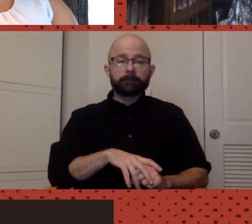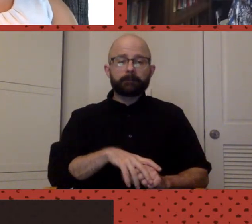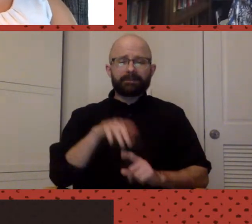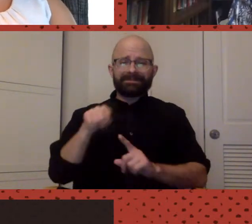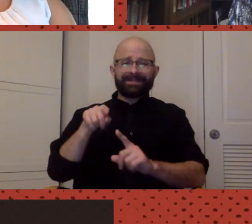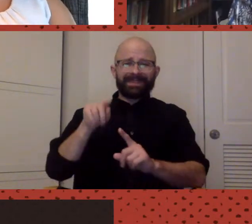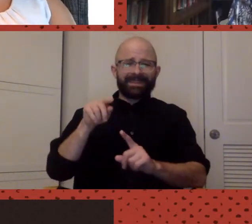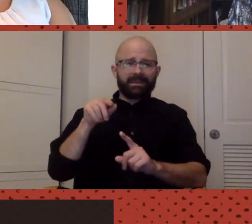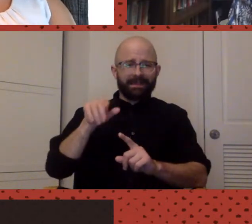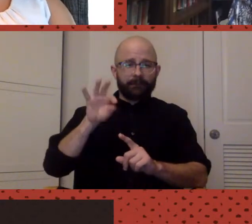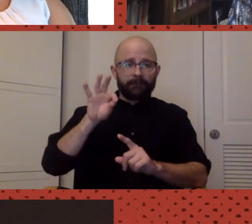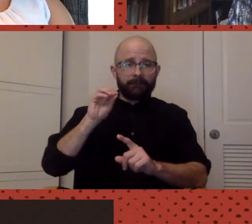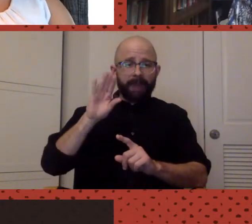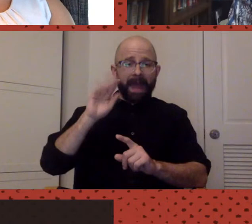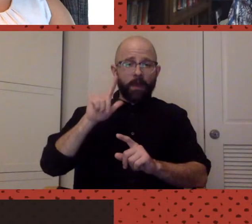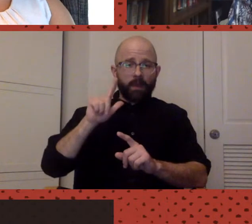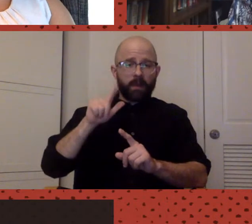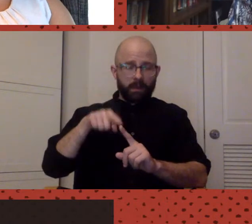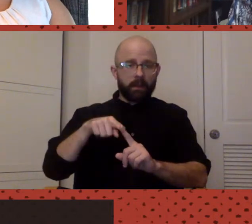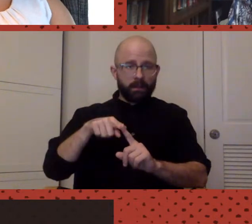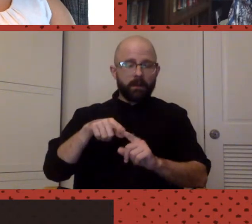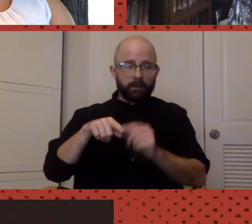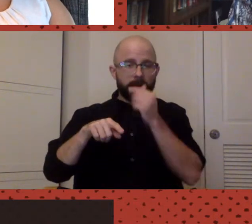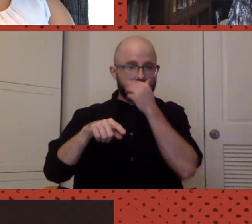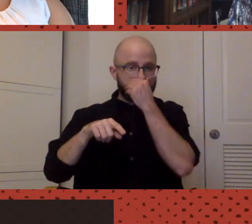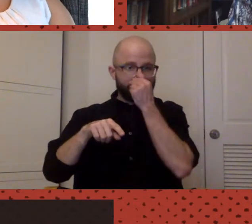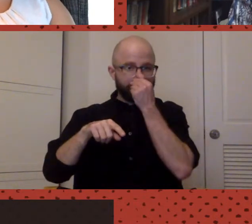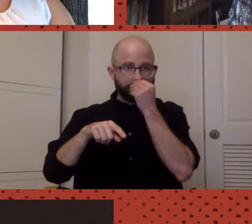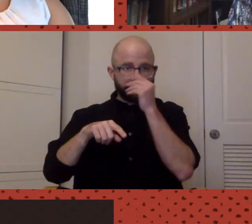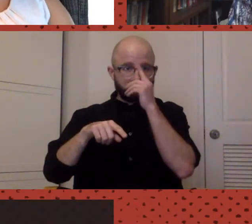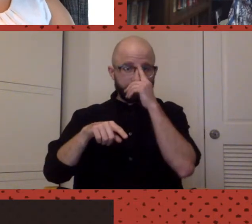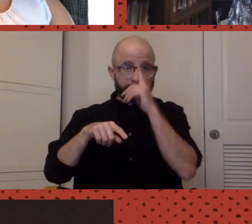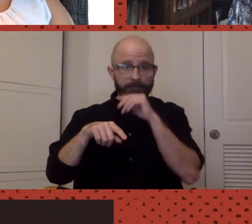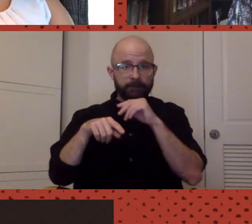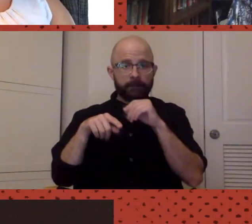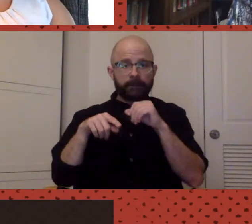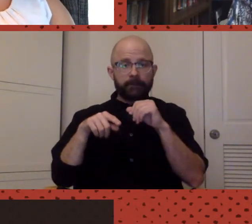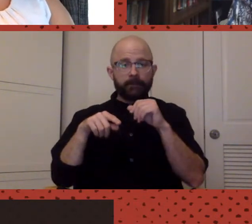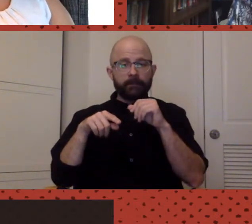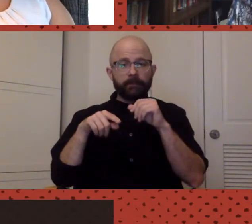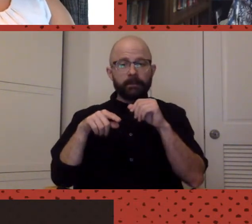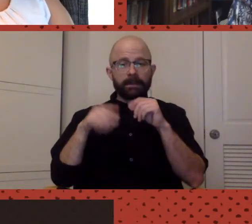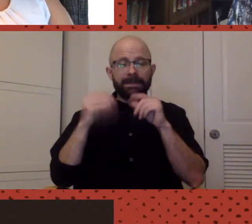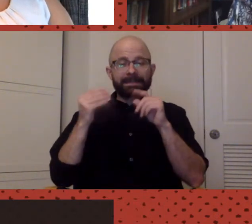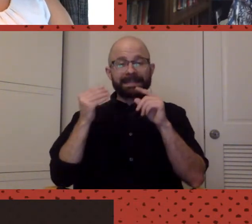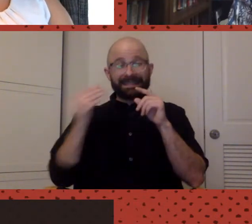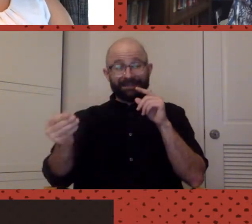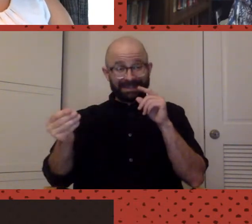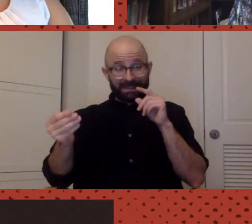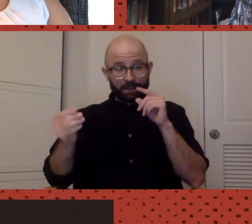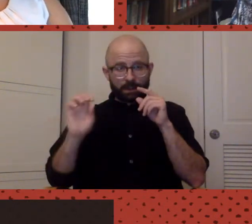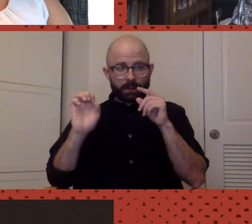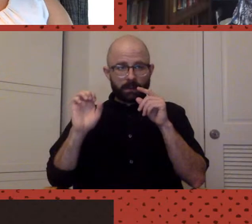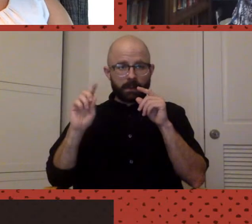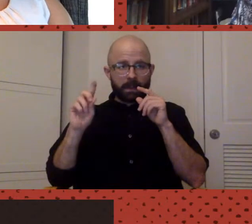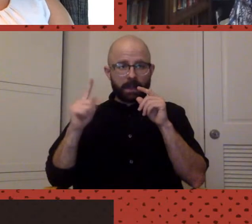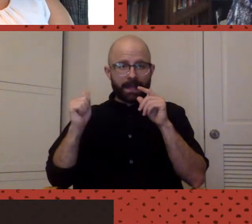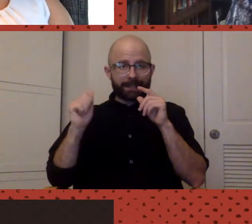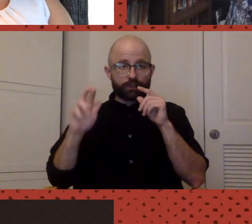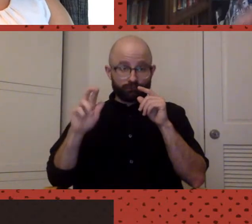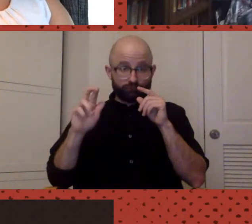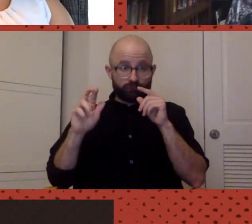the fowl comes to is given to Edgar in a park by a